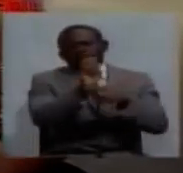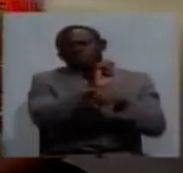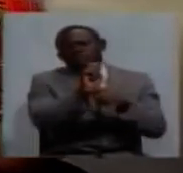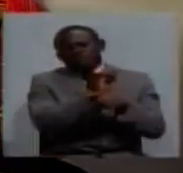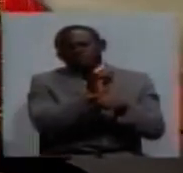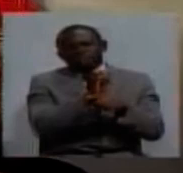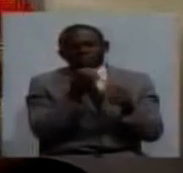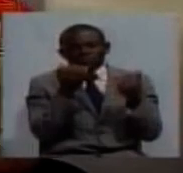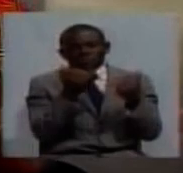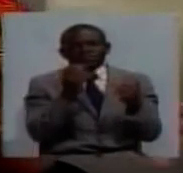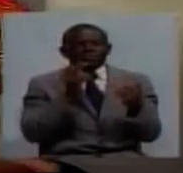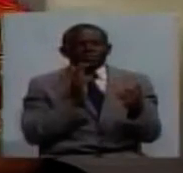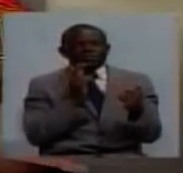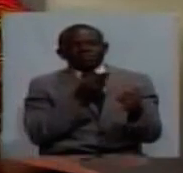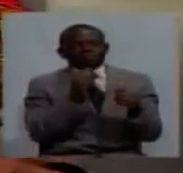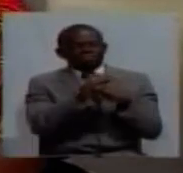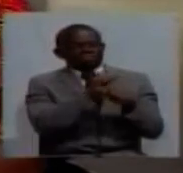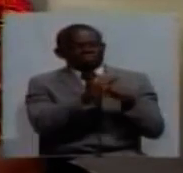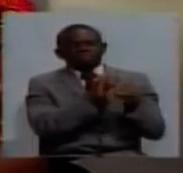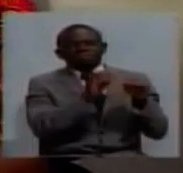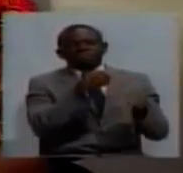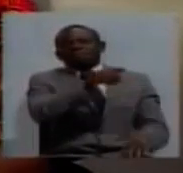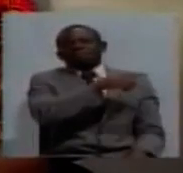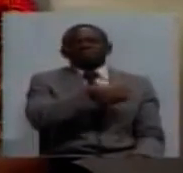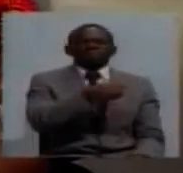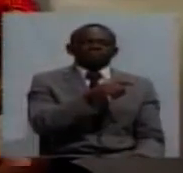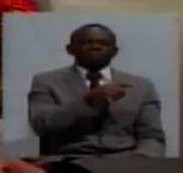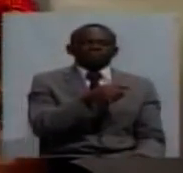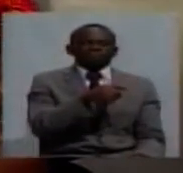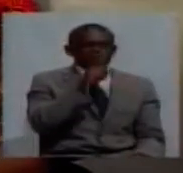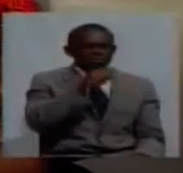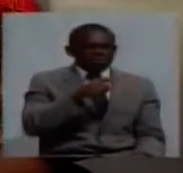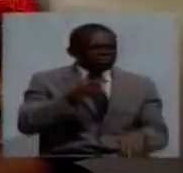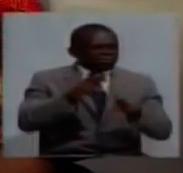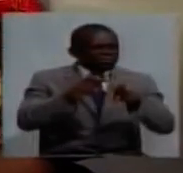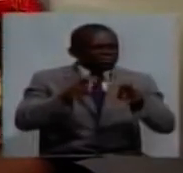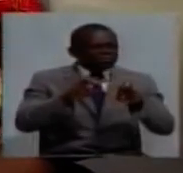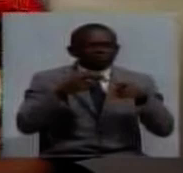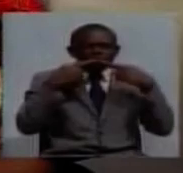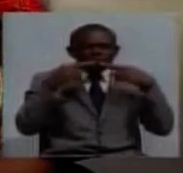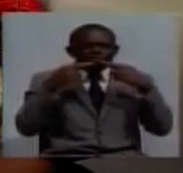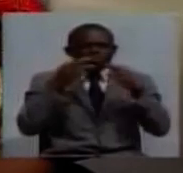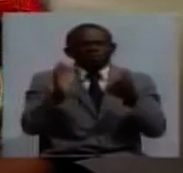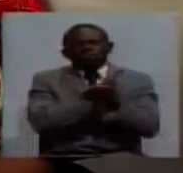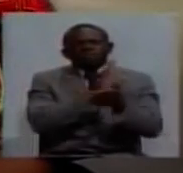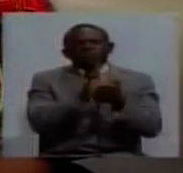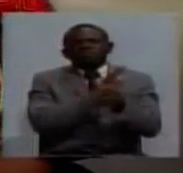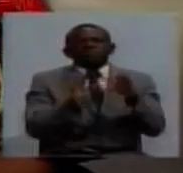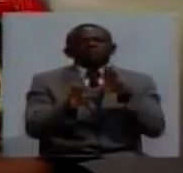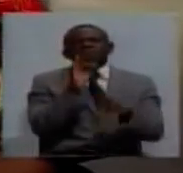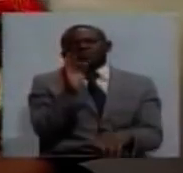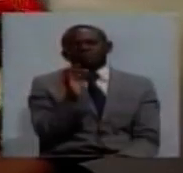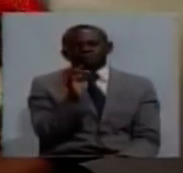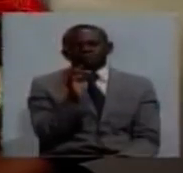that we can get some of the results in record time. And even when you are despondent, I think that, for example,